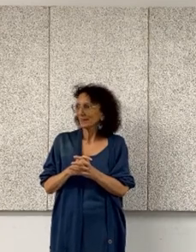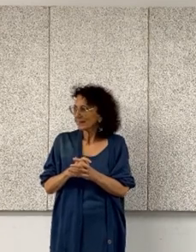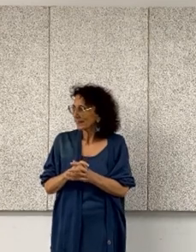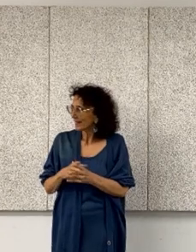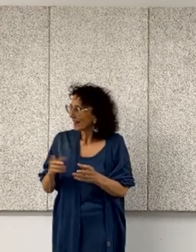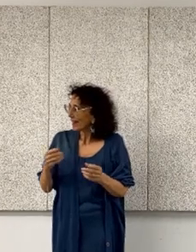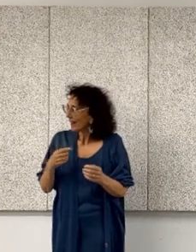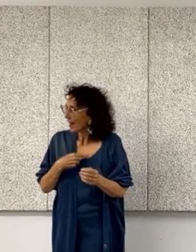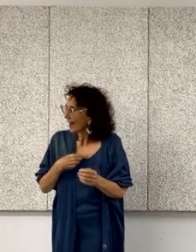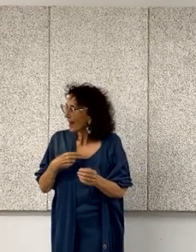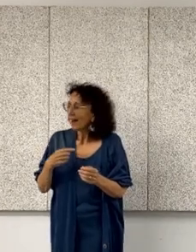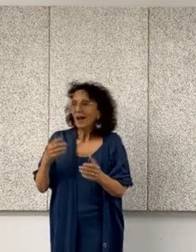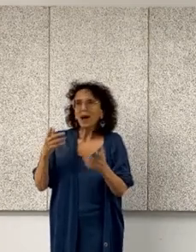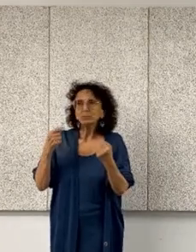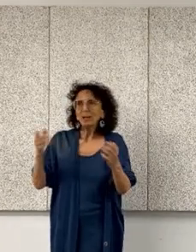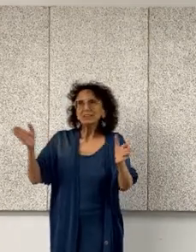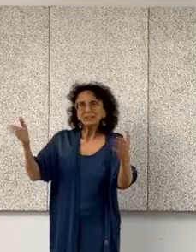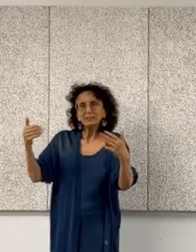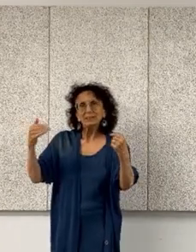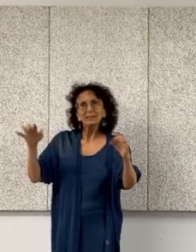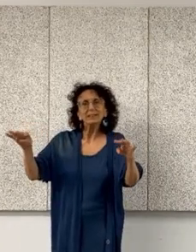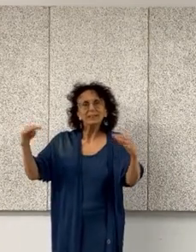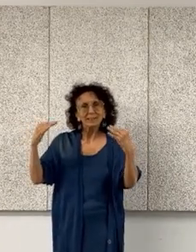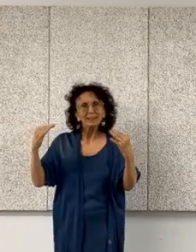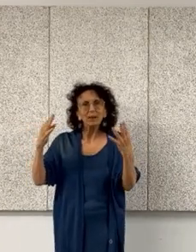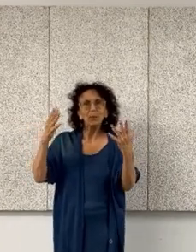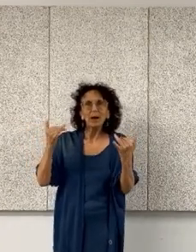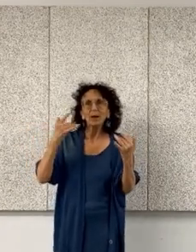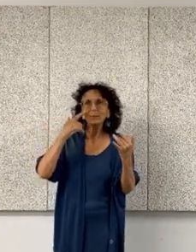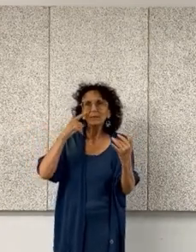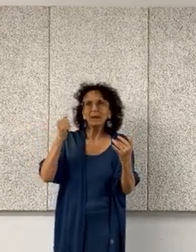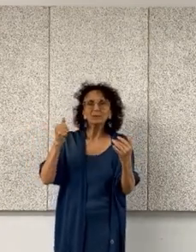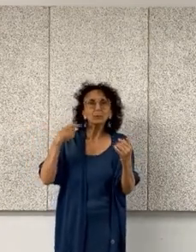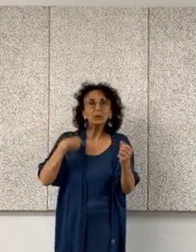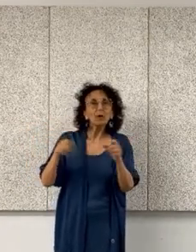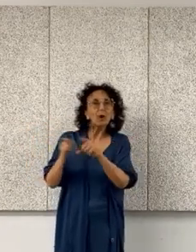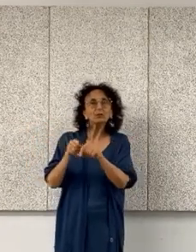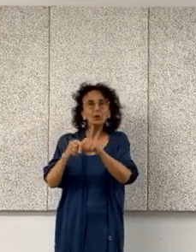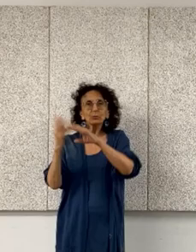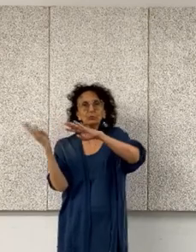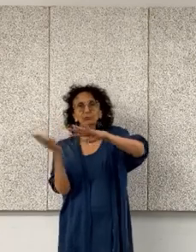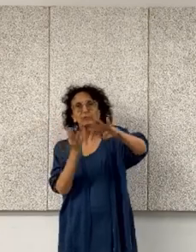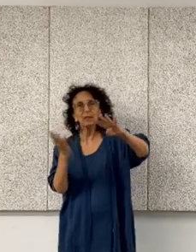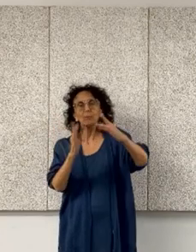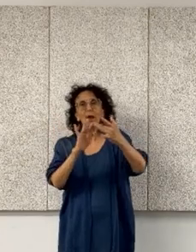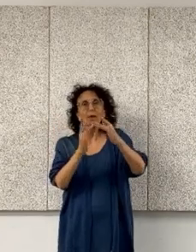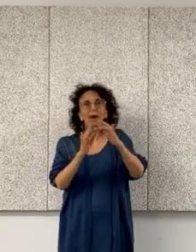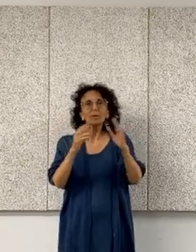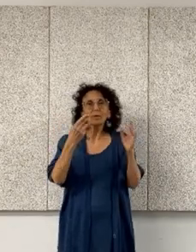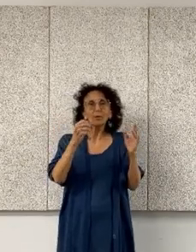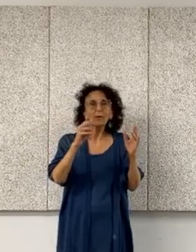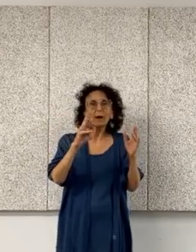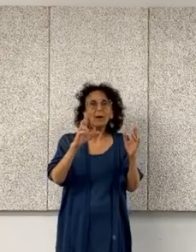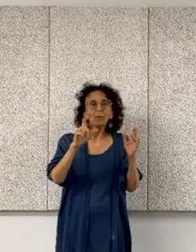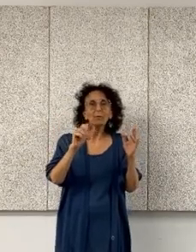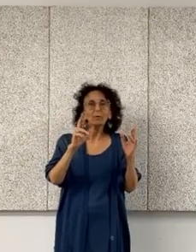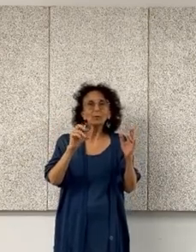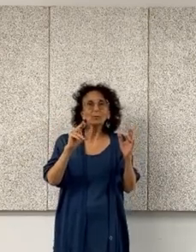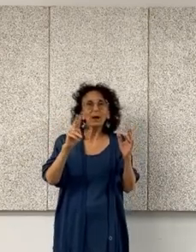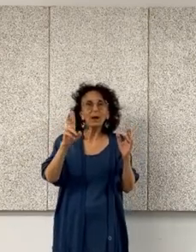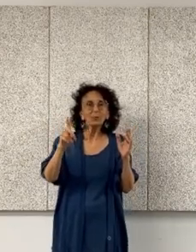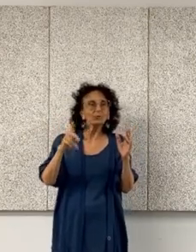I'm only trying to gather everyone in a formal way because we're live streaming on HowlRound. There we go. I didn't have to guilt you very